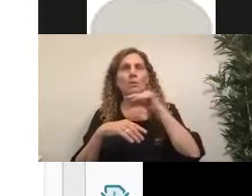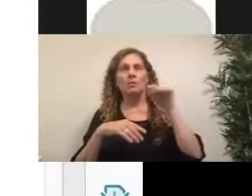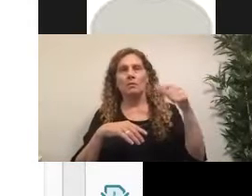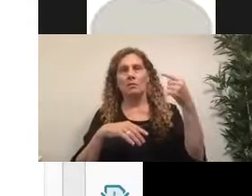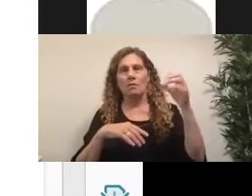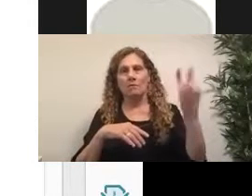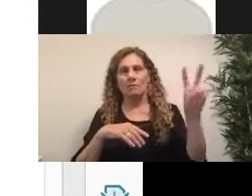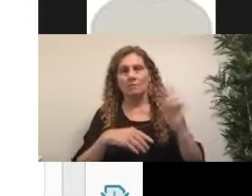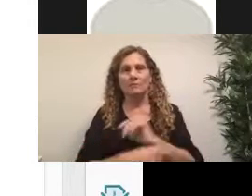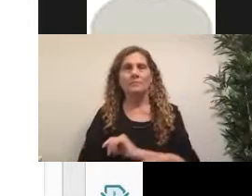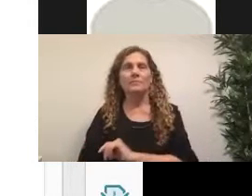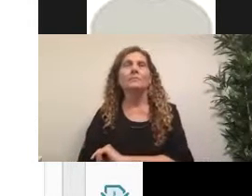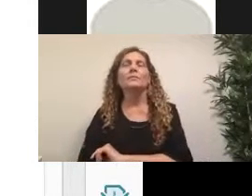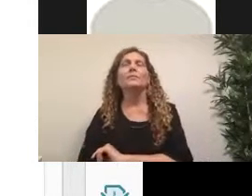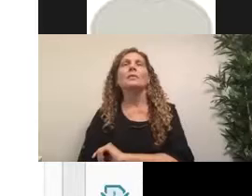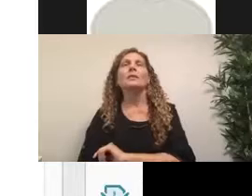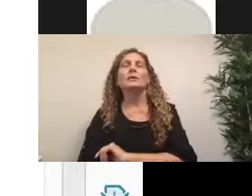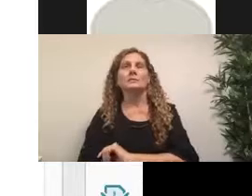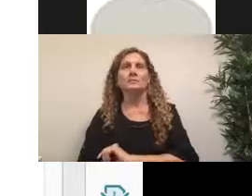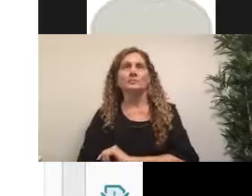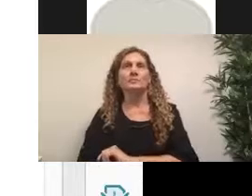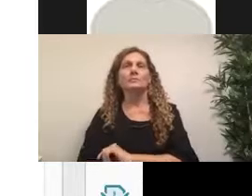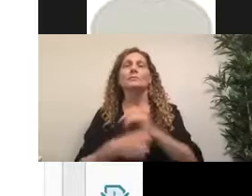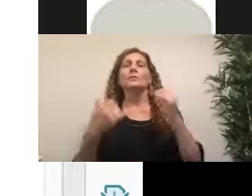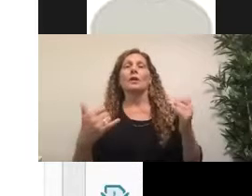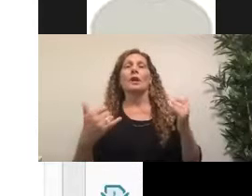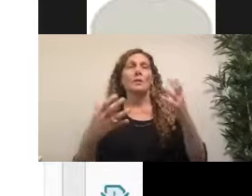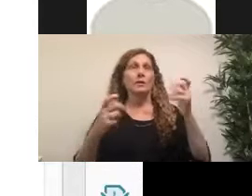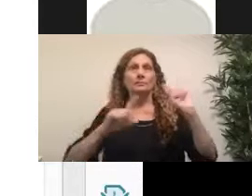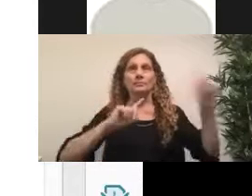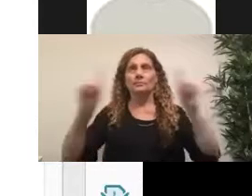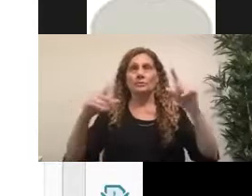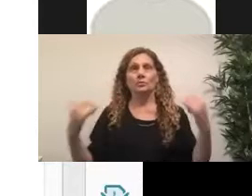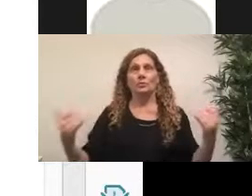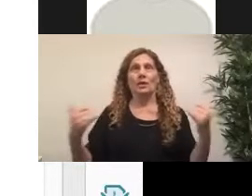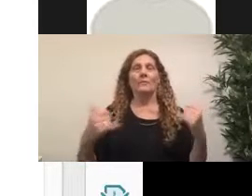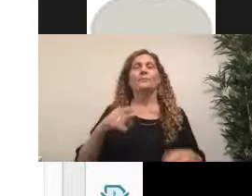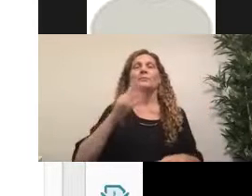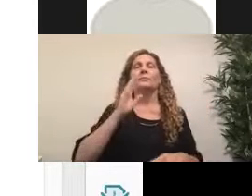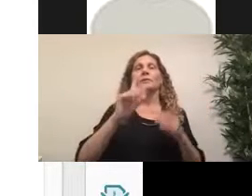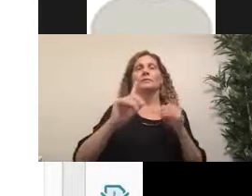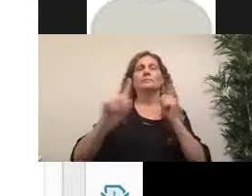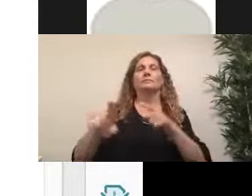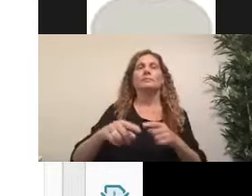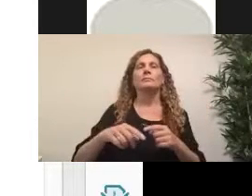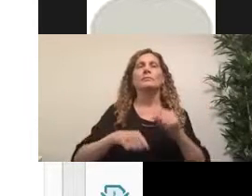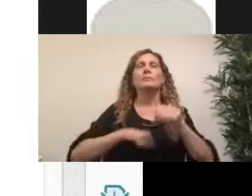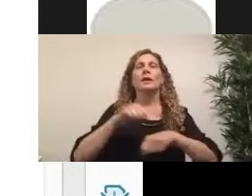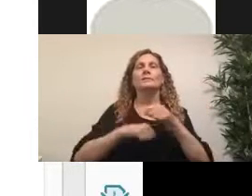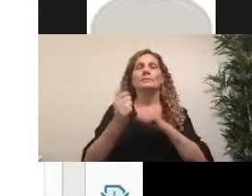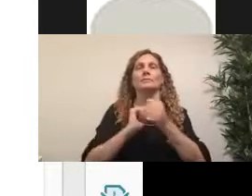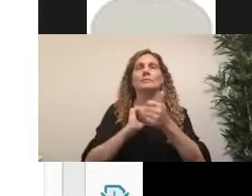at the Downer Classic Bike Race, vaccinating spectators from 5:30 until 7:30 on the corner of Downer Avenue and Bellevue